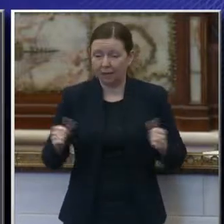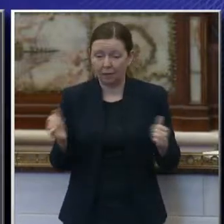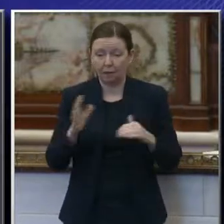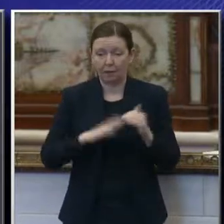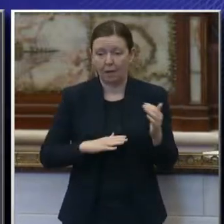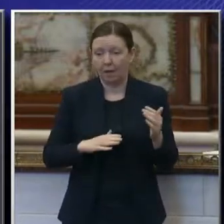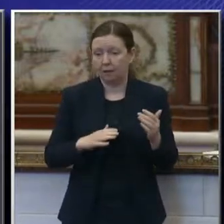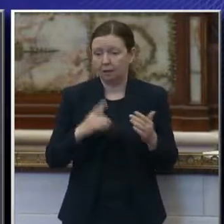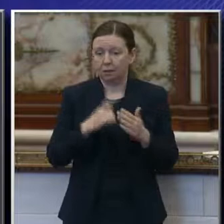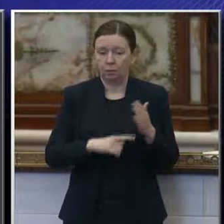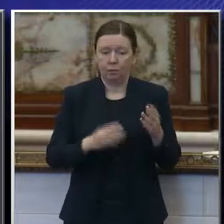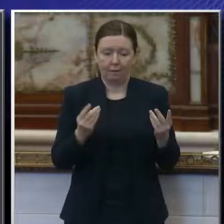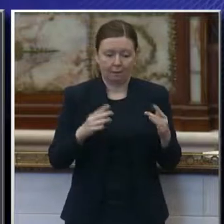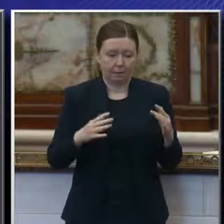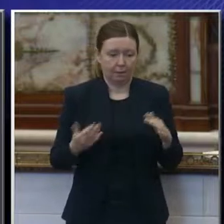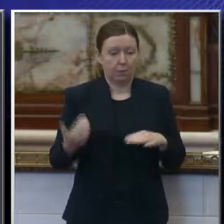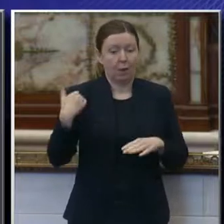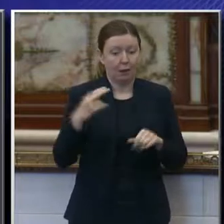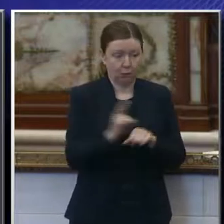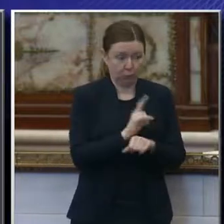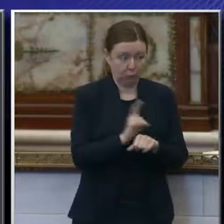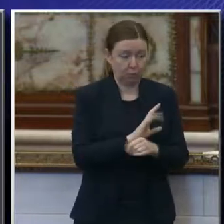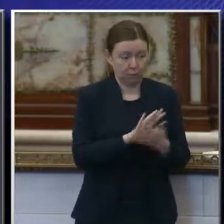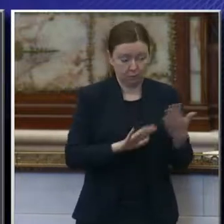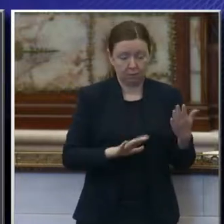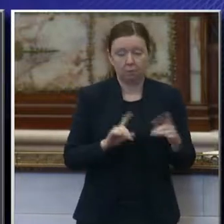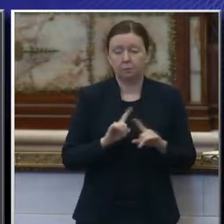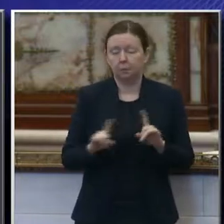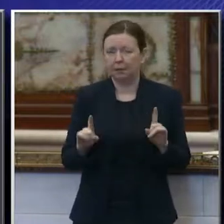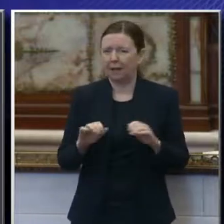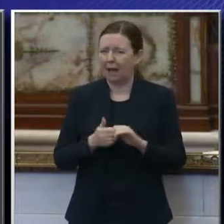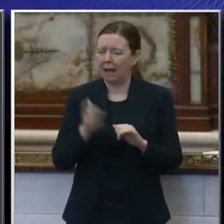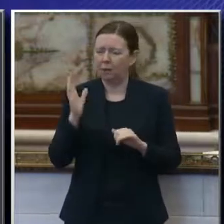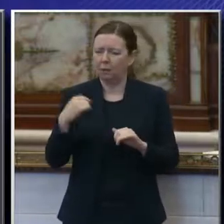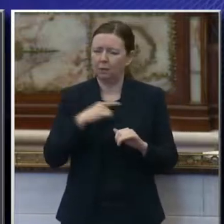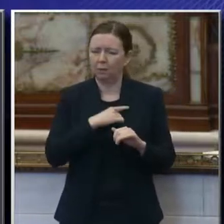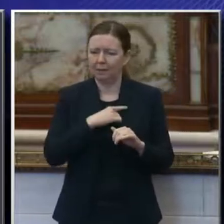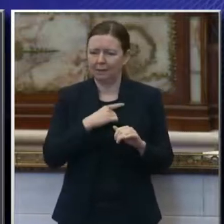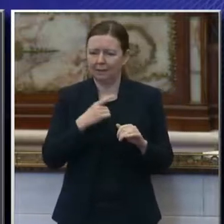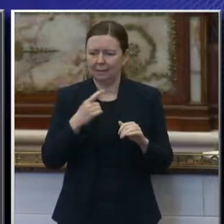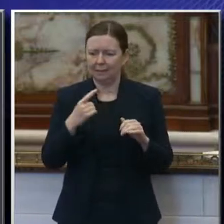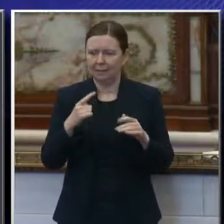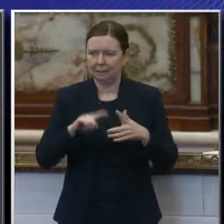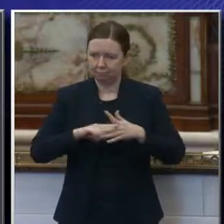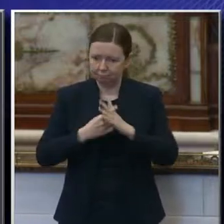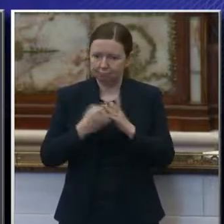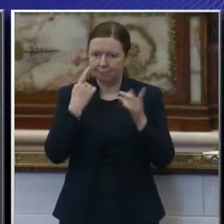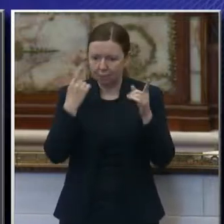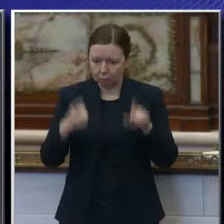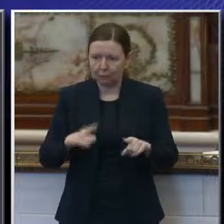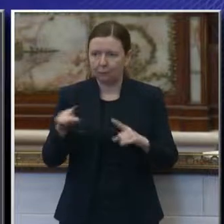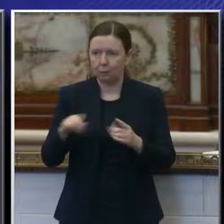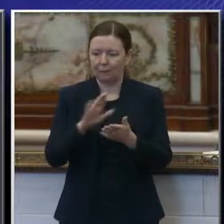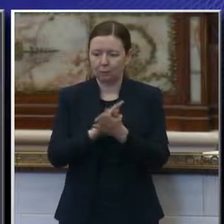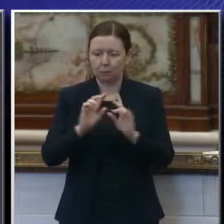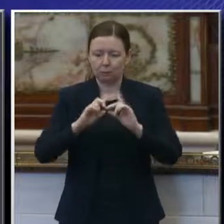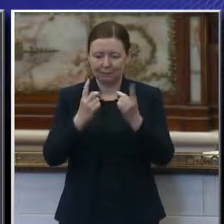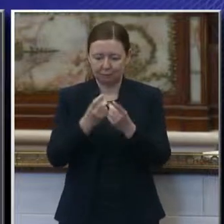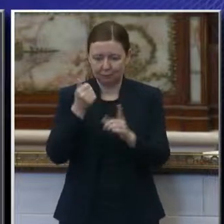off of what the prior use is. So how are we going to enter into a pilot agreement when the school district